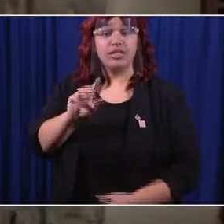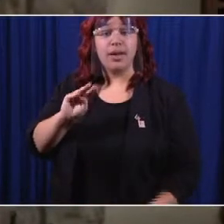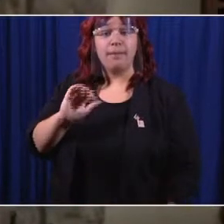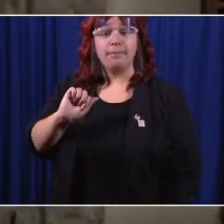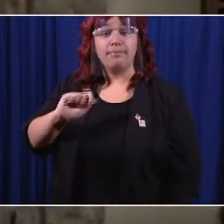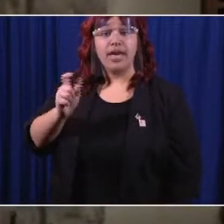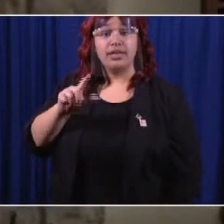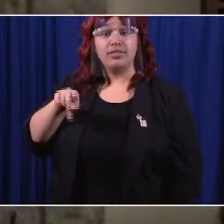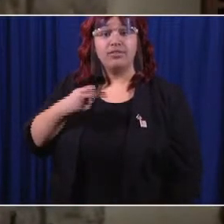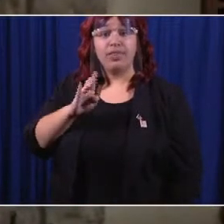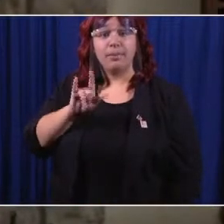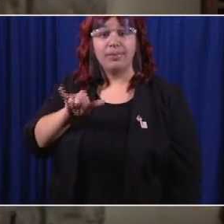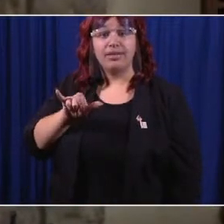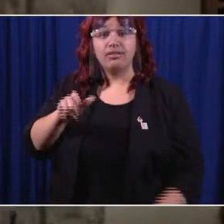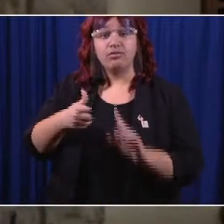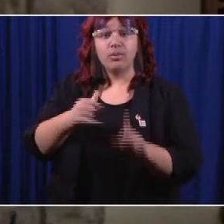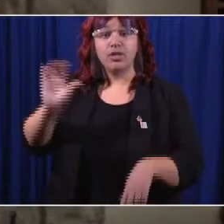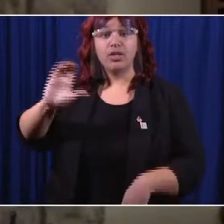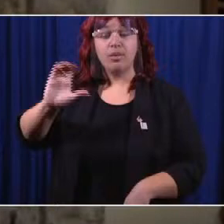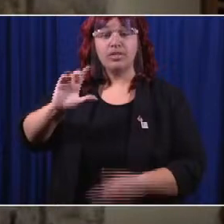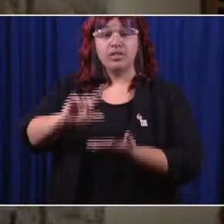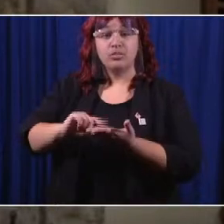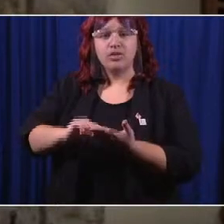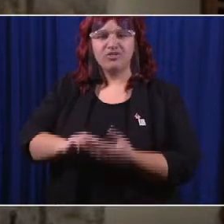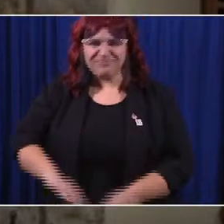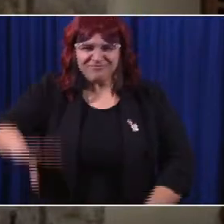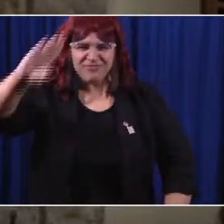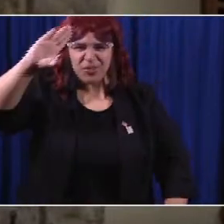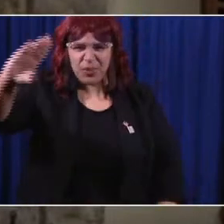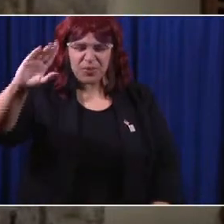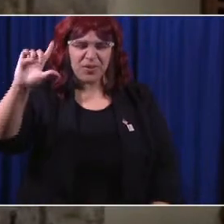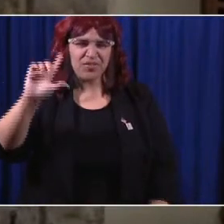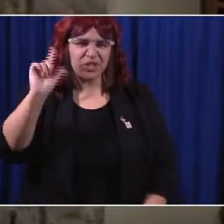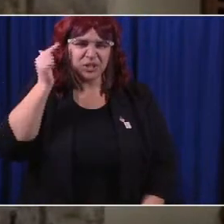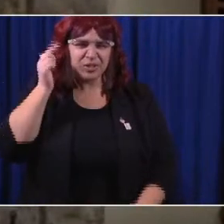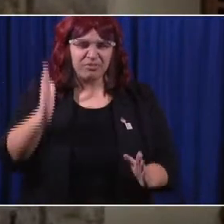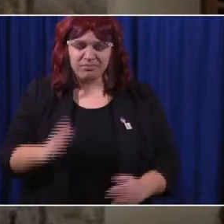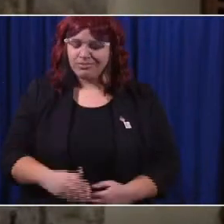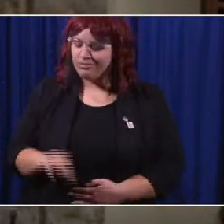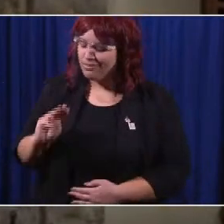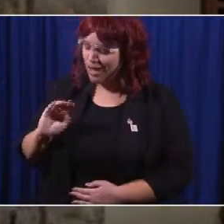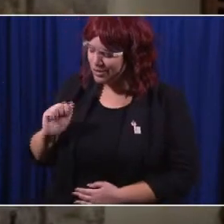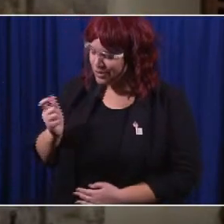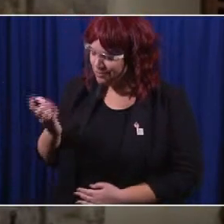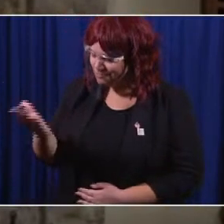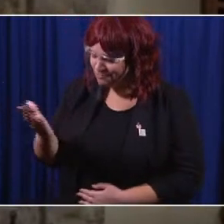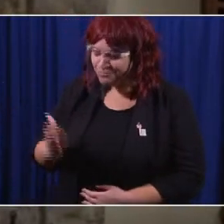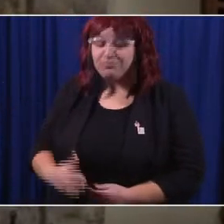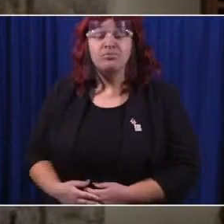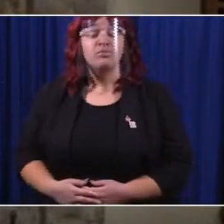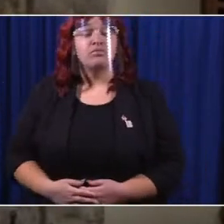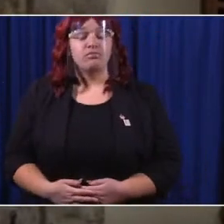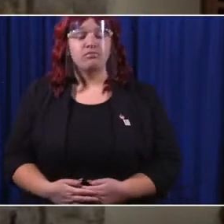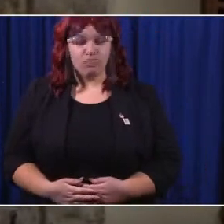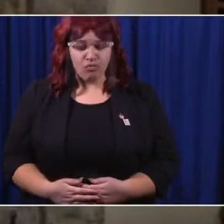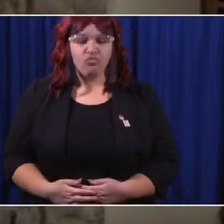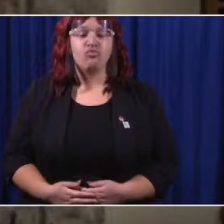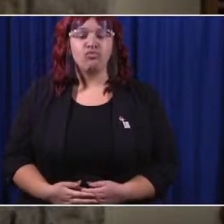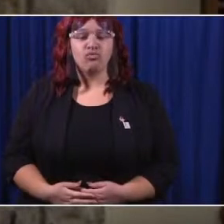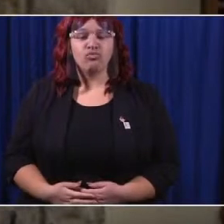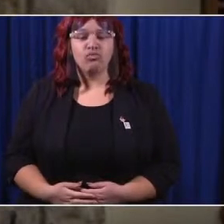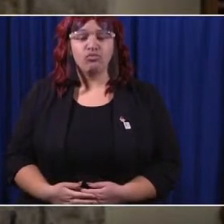Dispatch. Hey, Governor. Hey, Max. As you prepare for